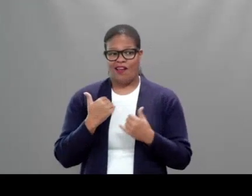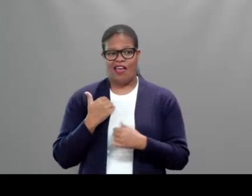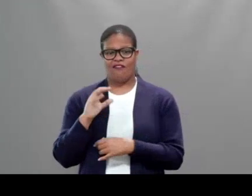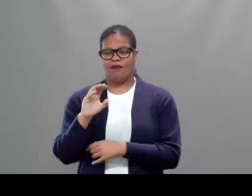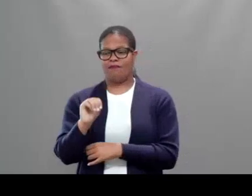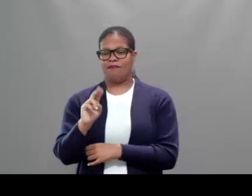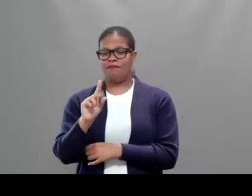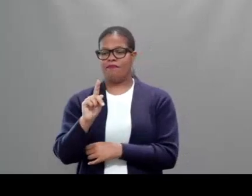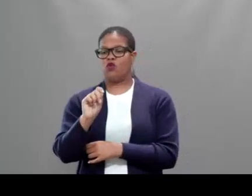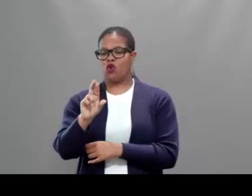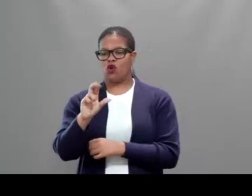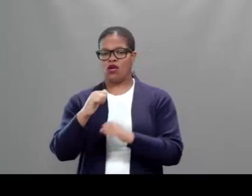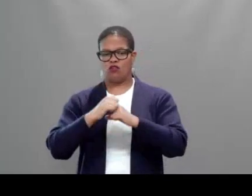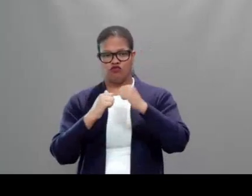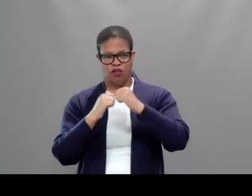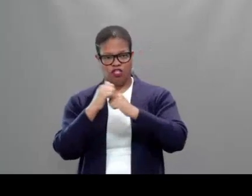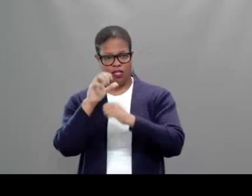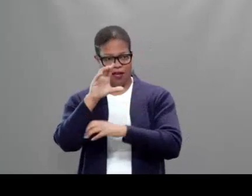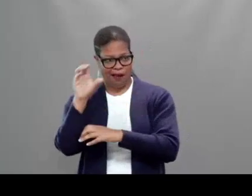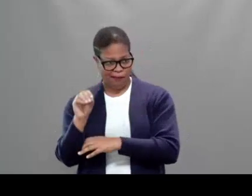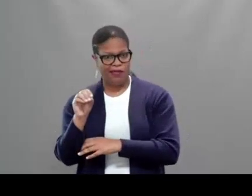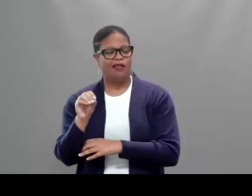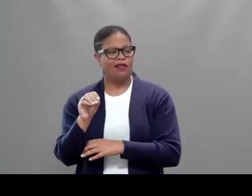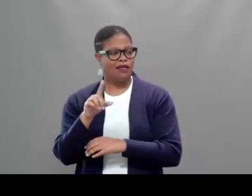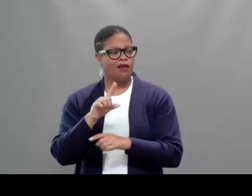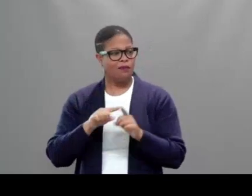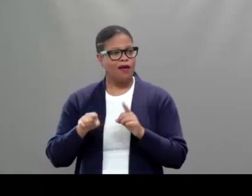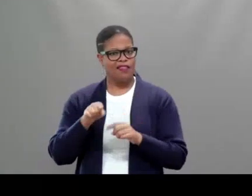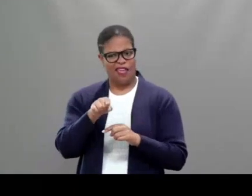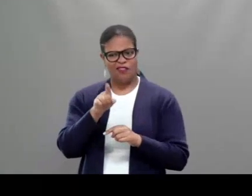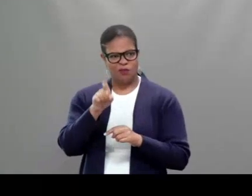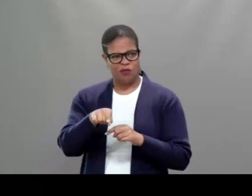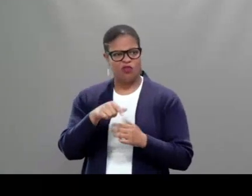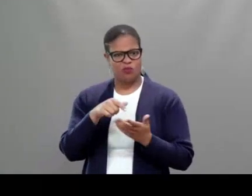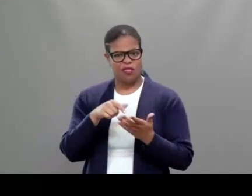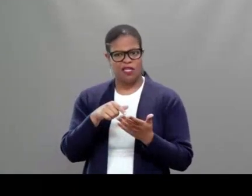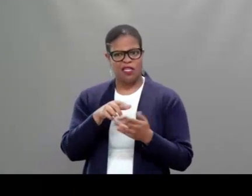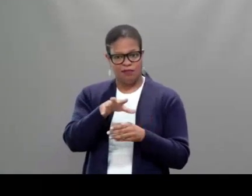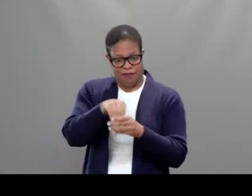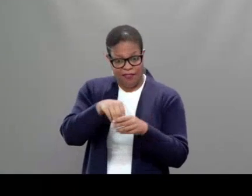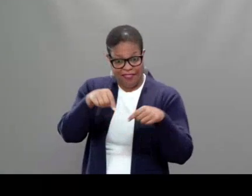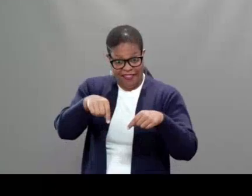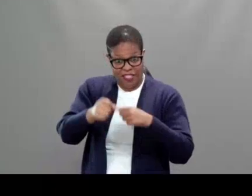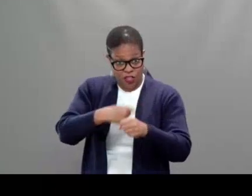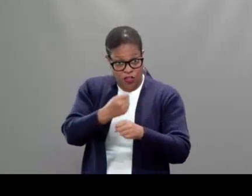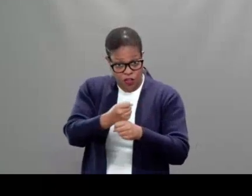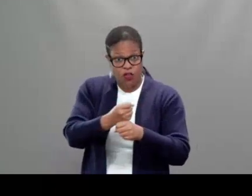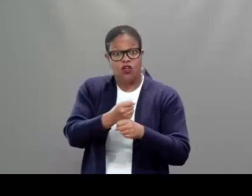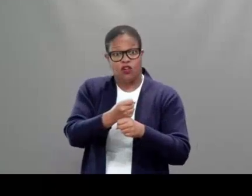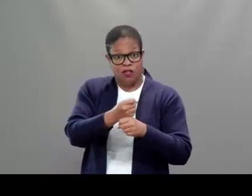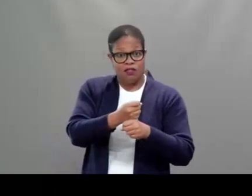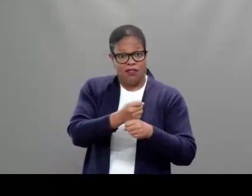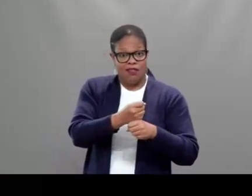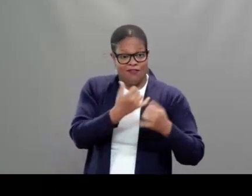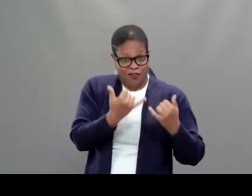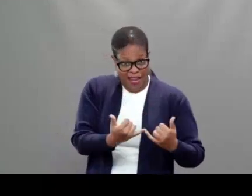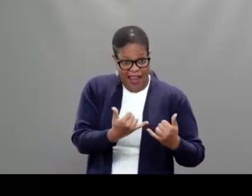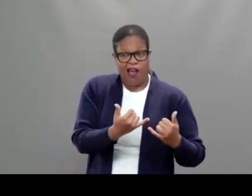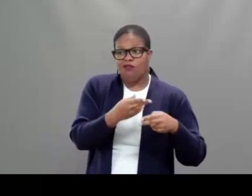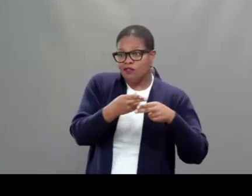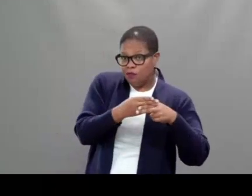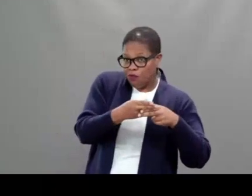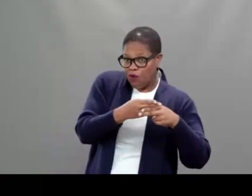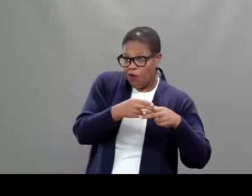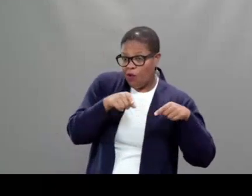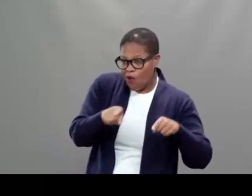construction, but they're supposed to be a stopgap for this year while we search for